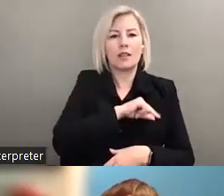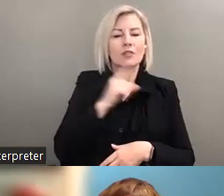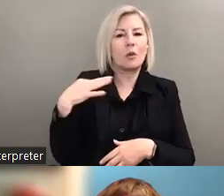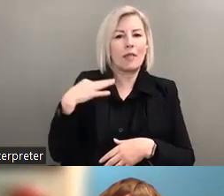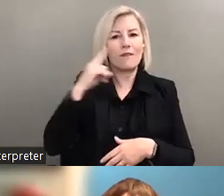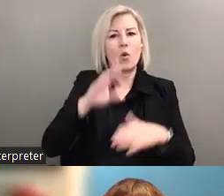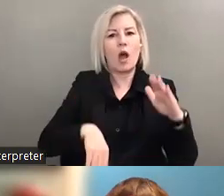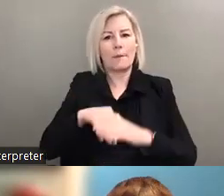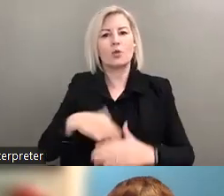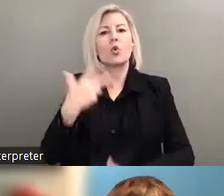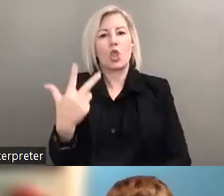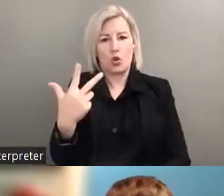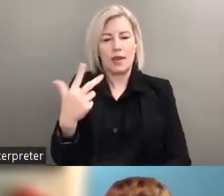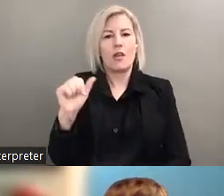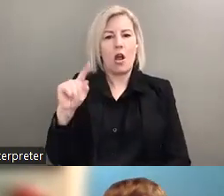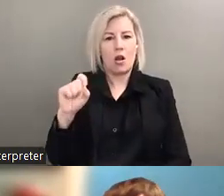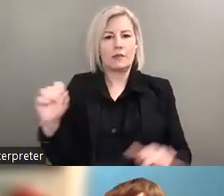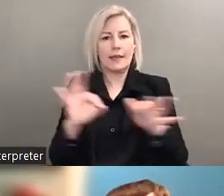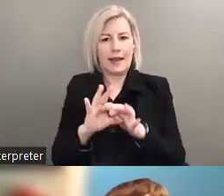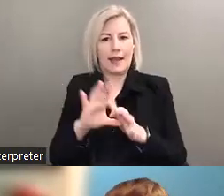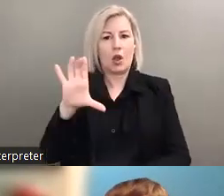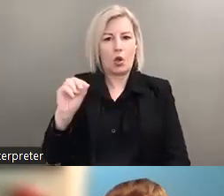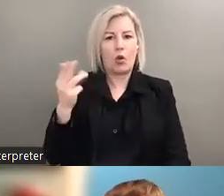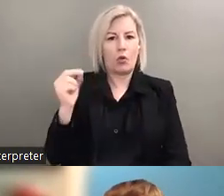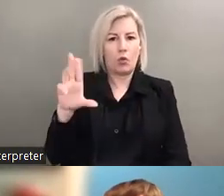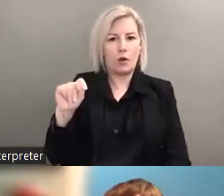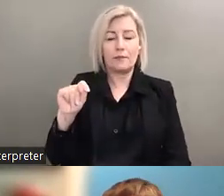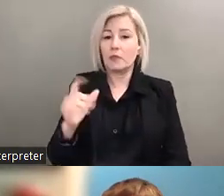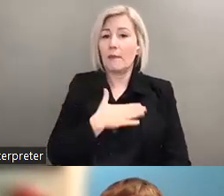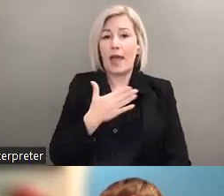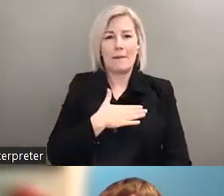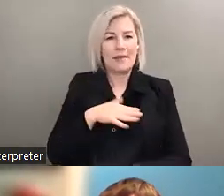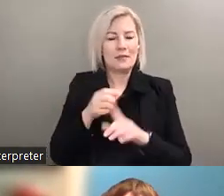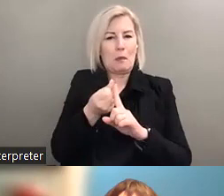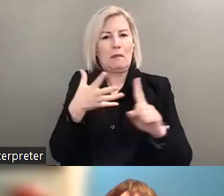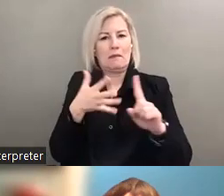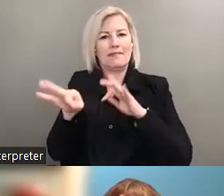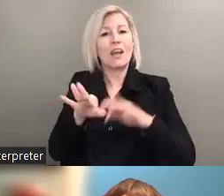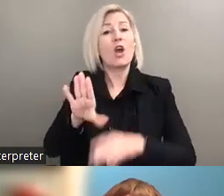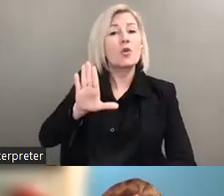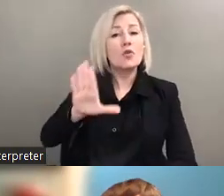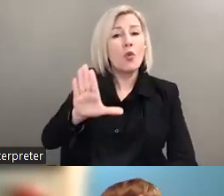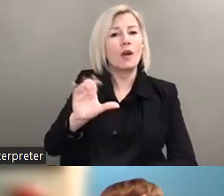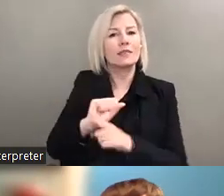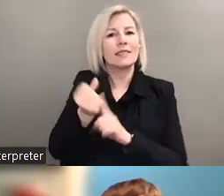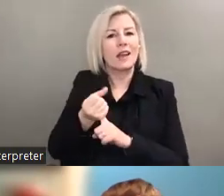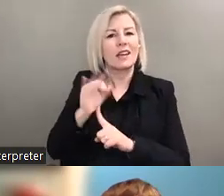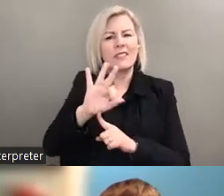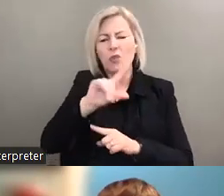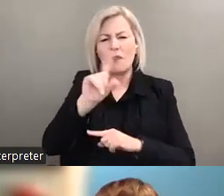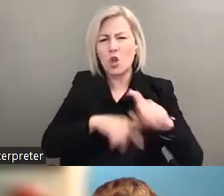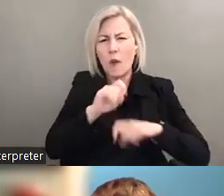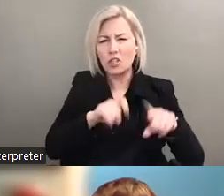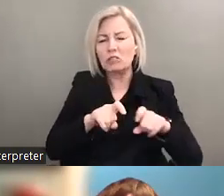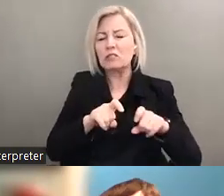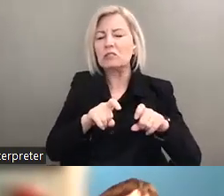up to 3 ArtsCONNECT cohorts. I'm happy to talk through your scenario if you have any questions about the required